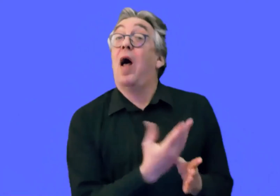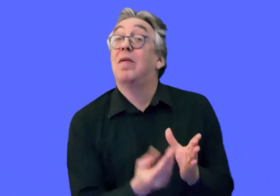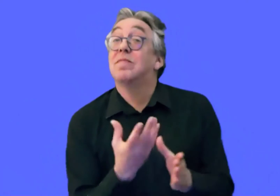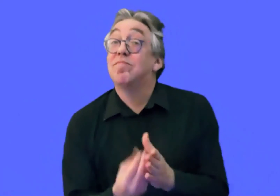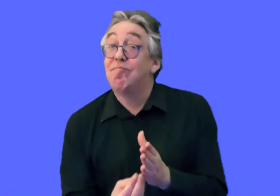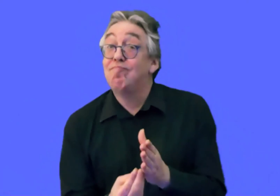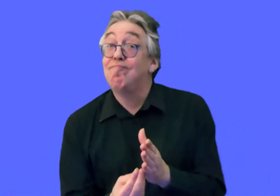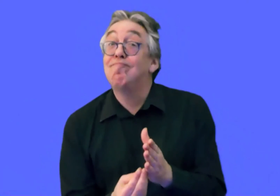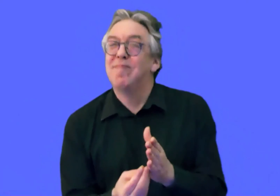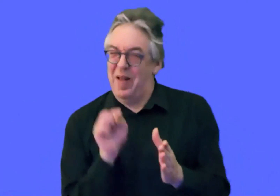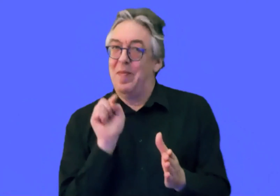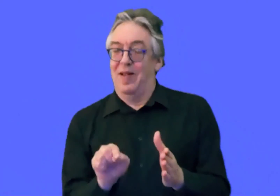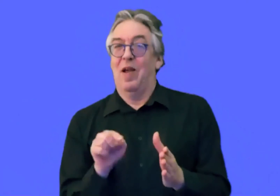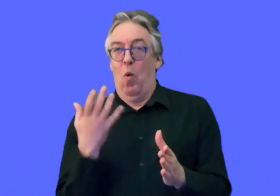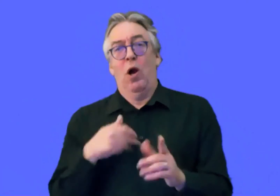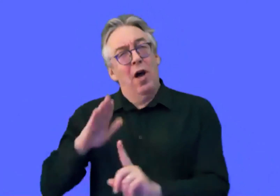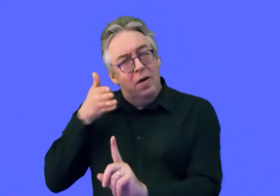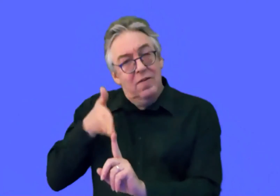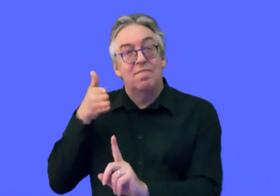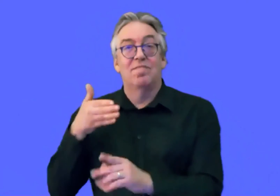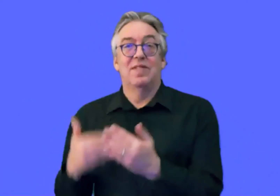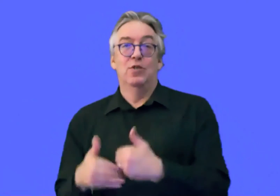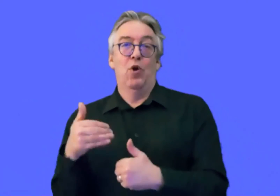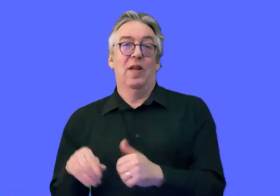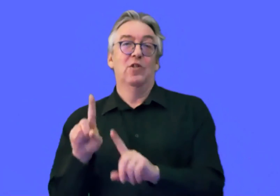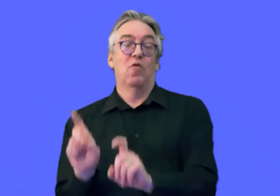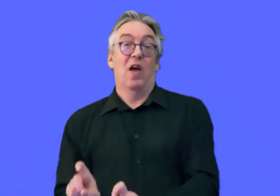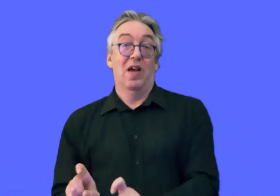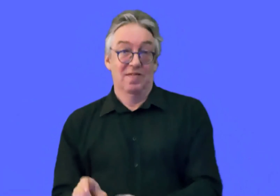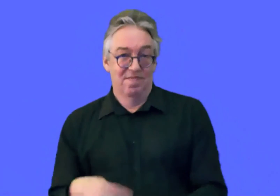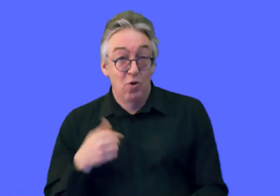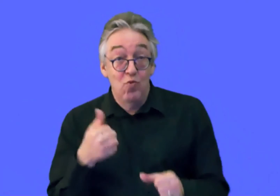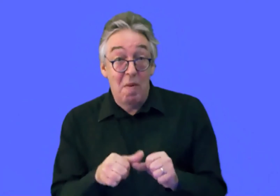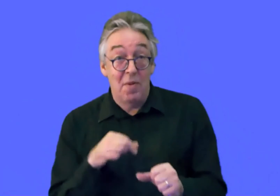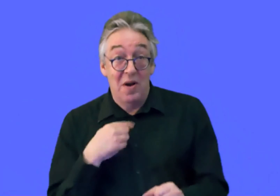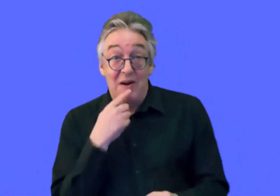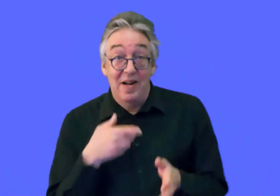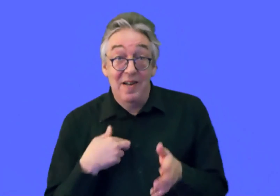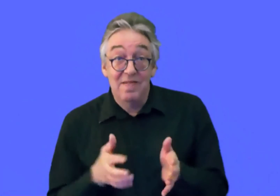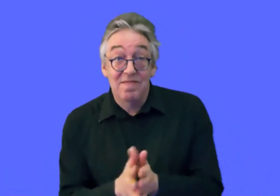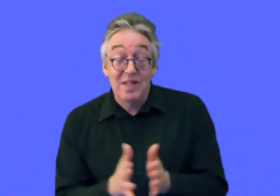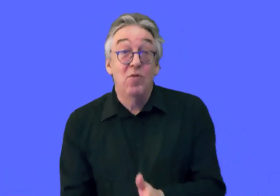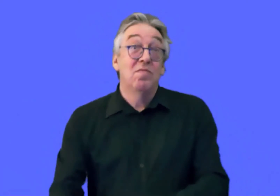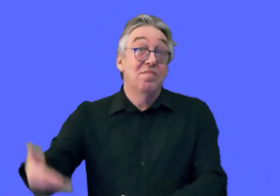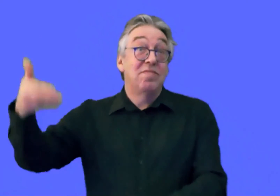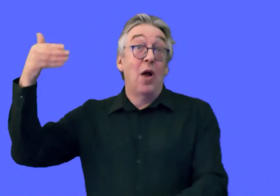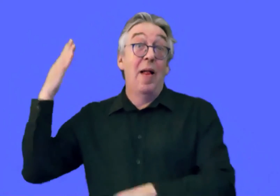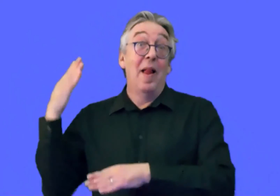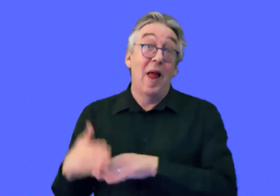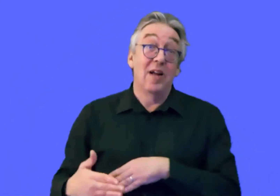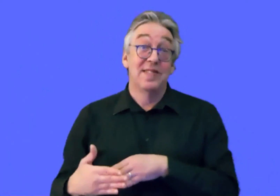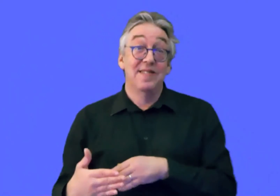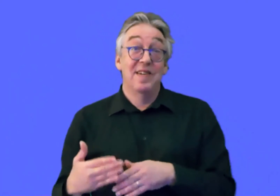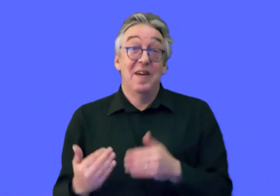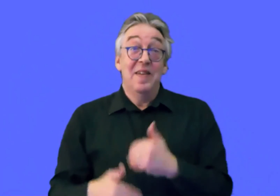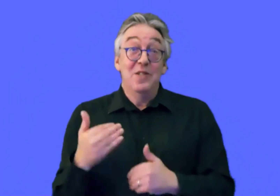that the last survey we did on disability was way back in 2007. So it is long overdue, and it is